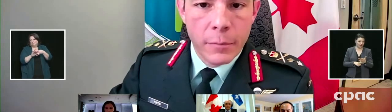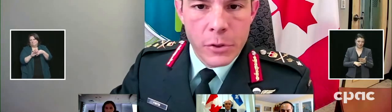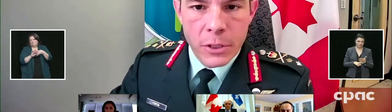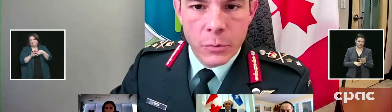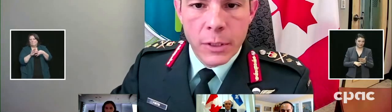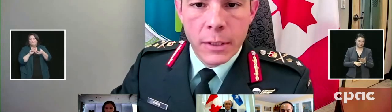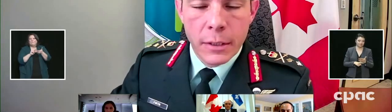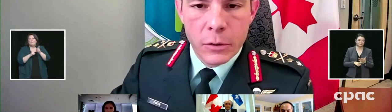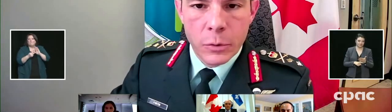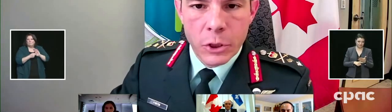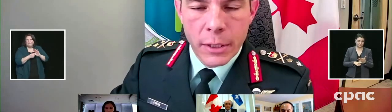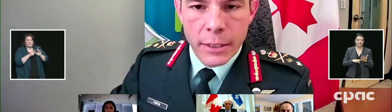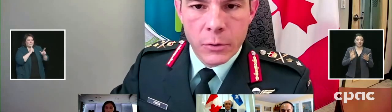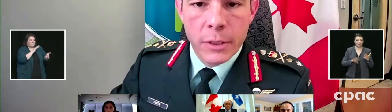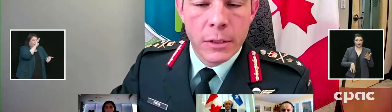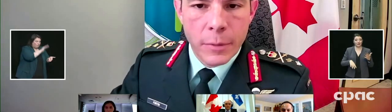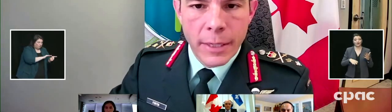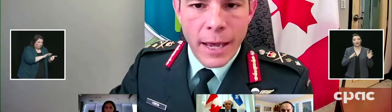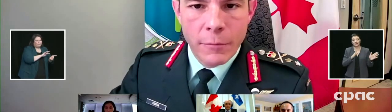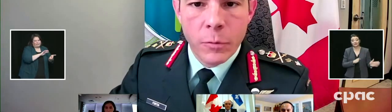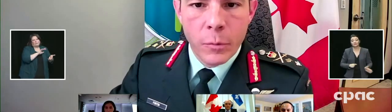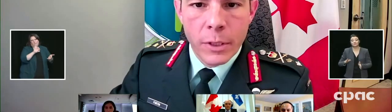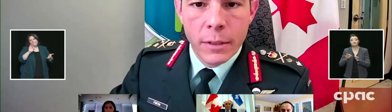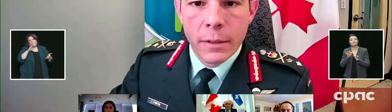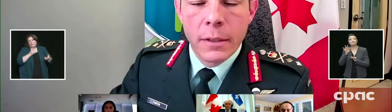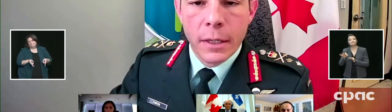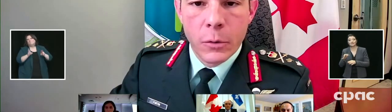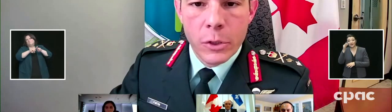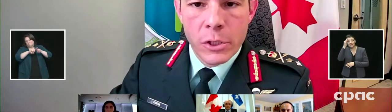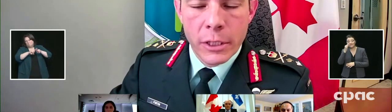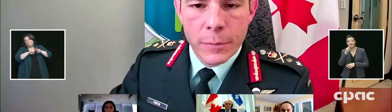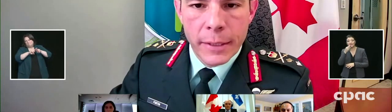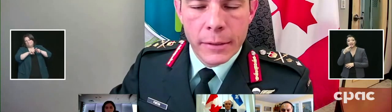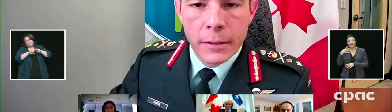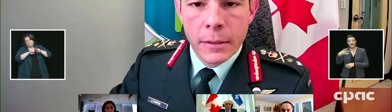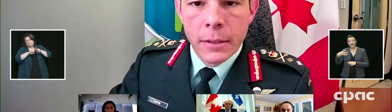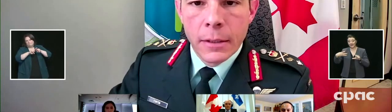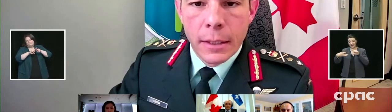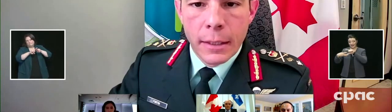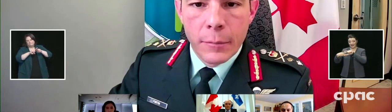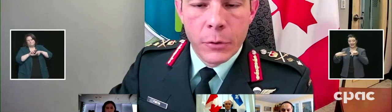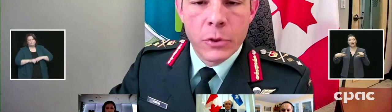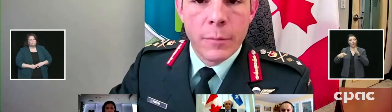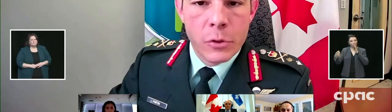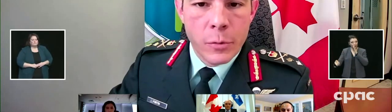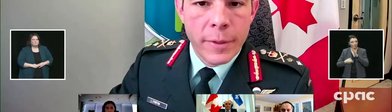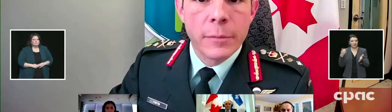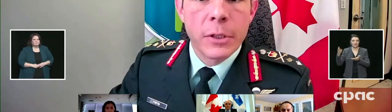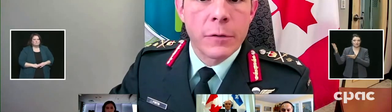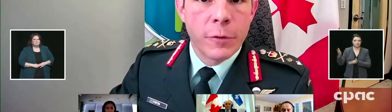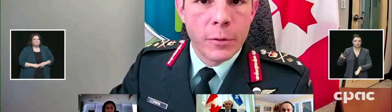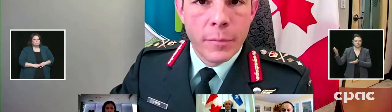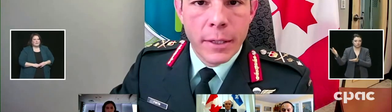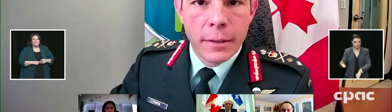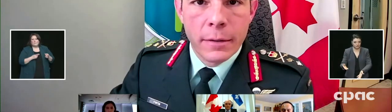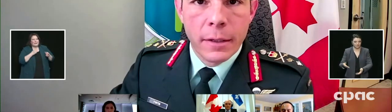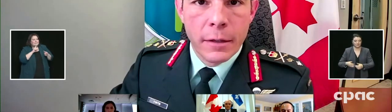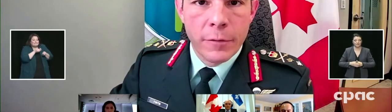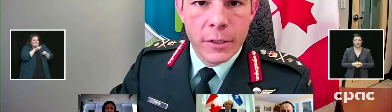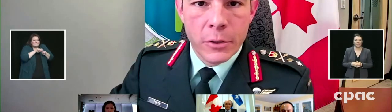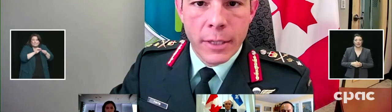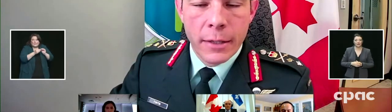modified numbers as we shared last week. So about half of what we had originally expected. But those numbers remain to be confirmed